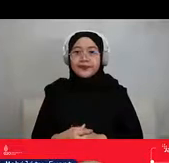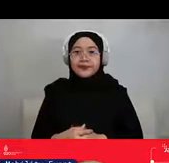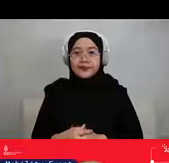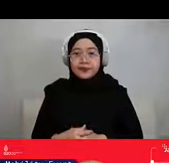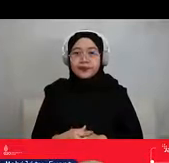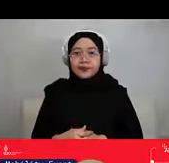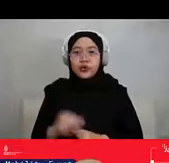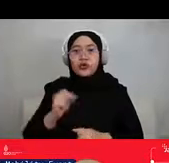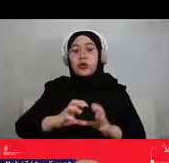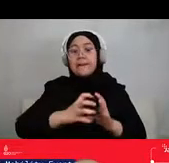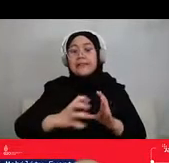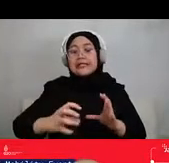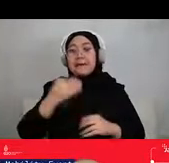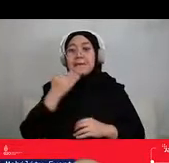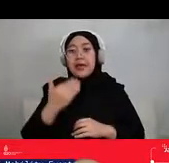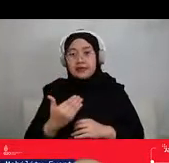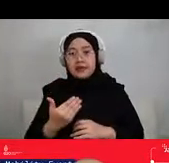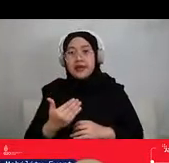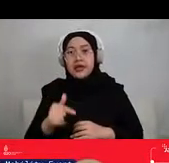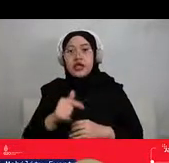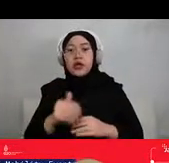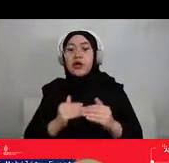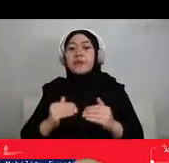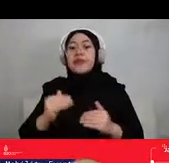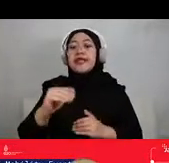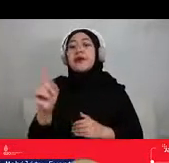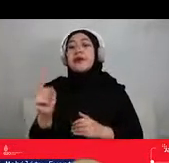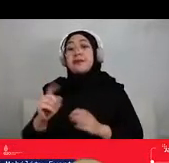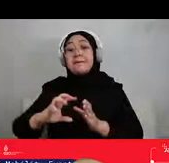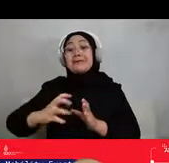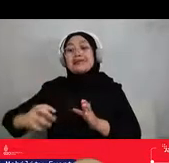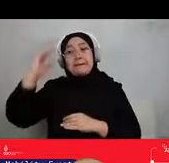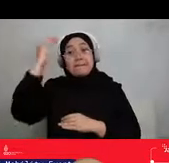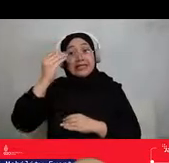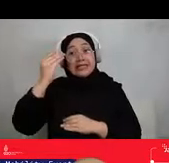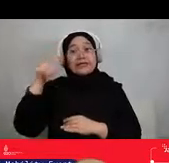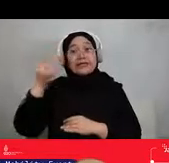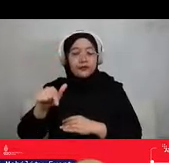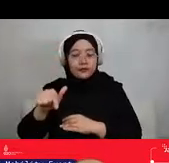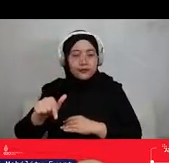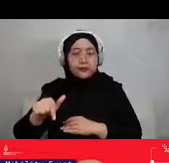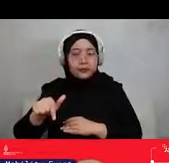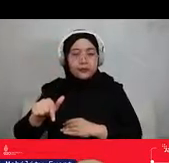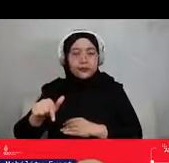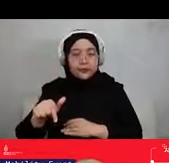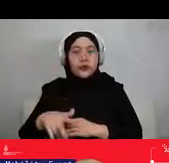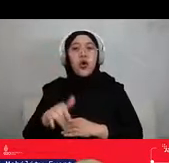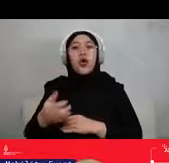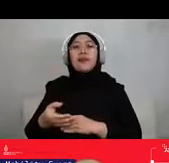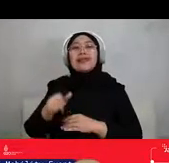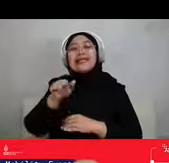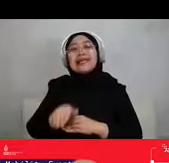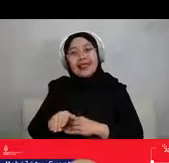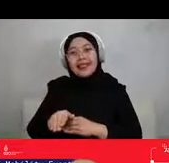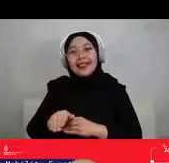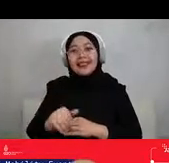higher because the IC engine efficiency is much lower as compared to an electric motor. As we